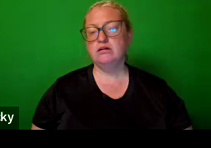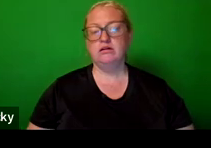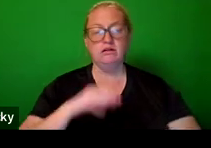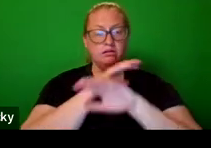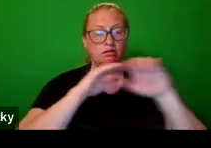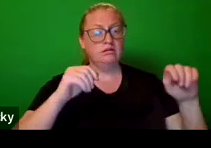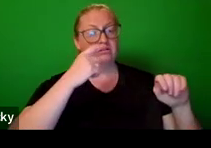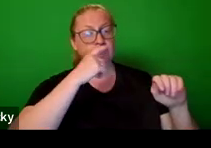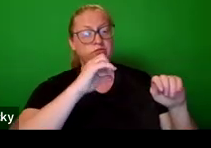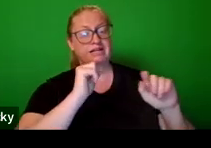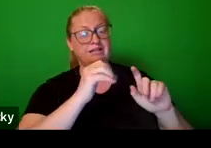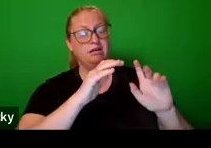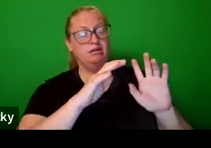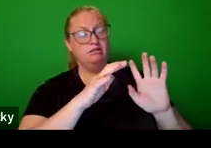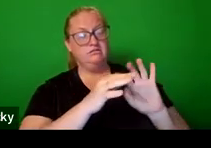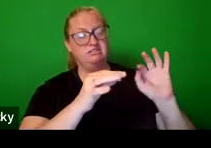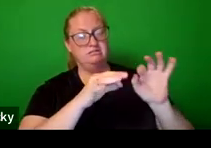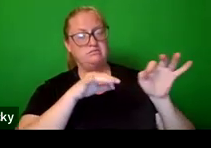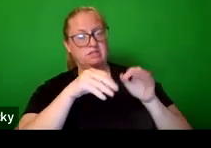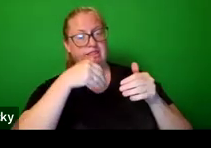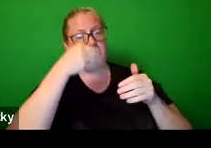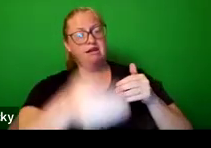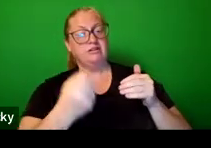next one briefly? So this is the